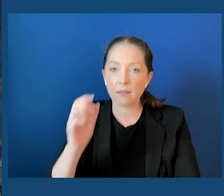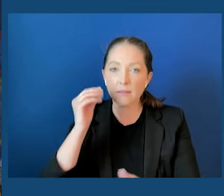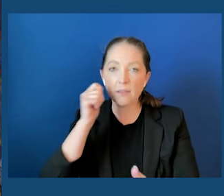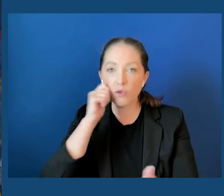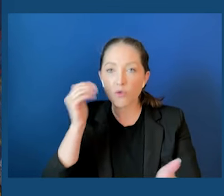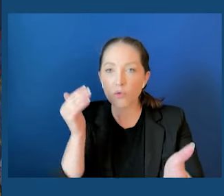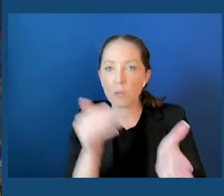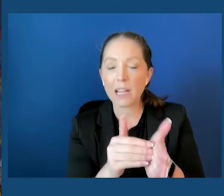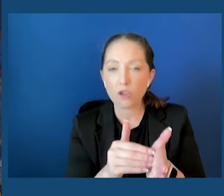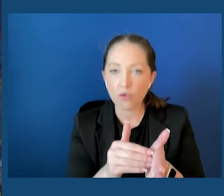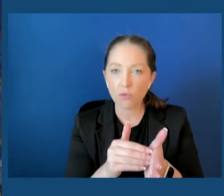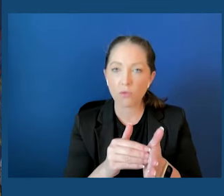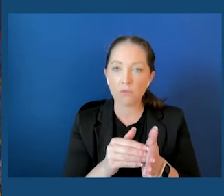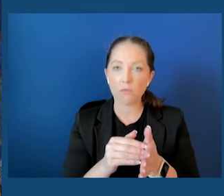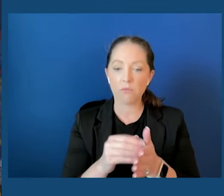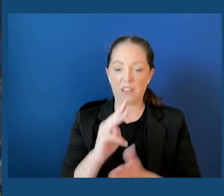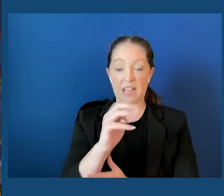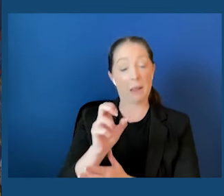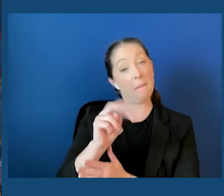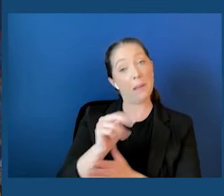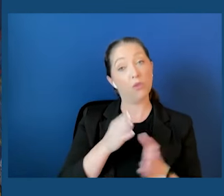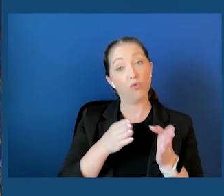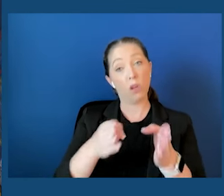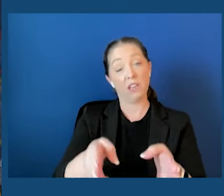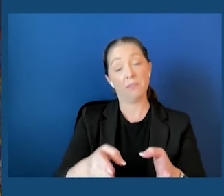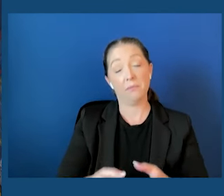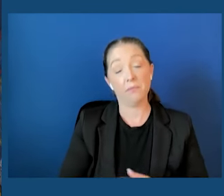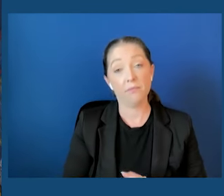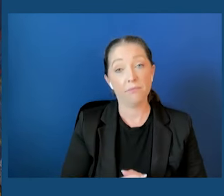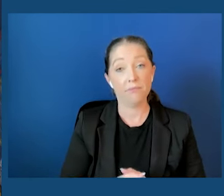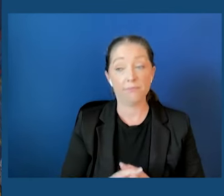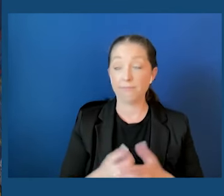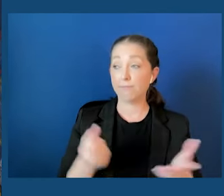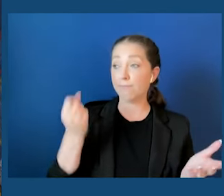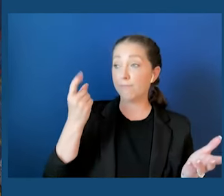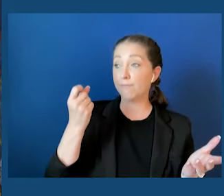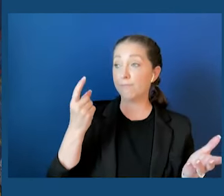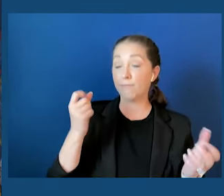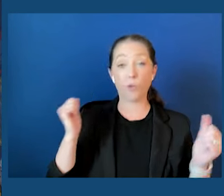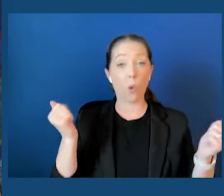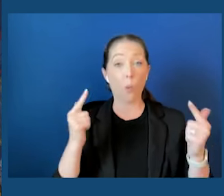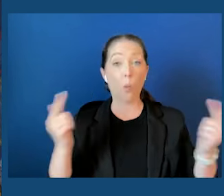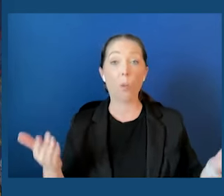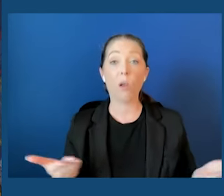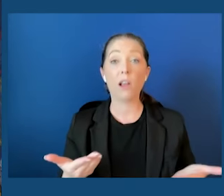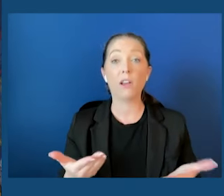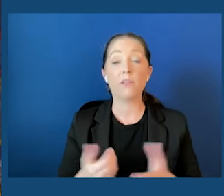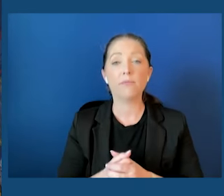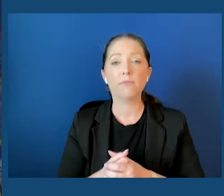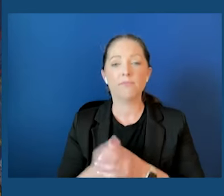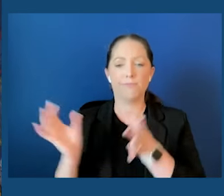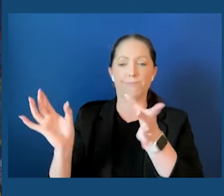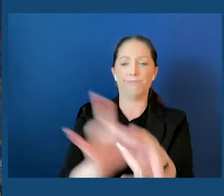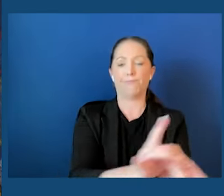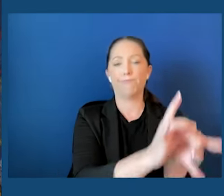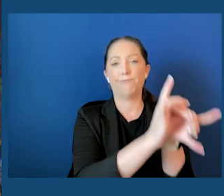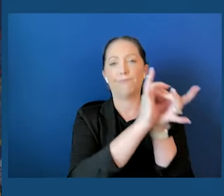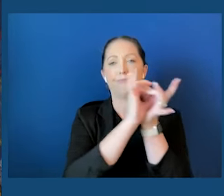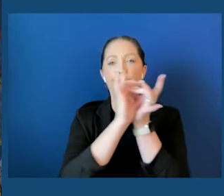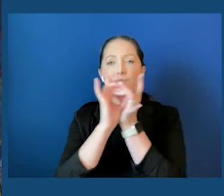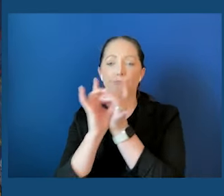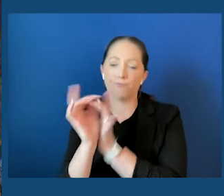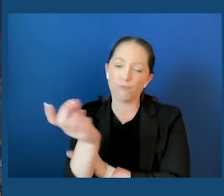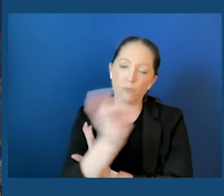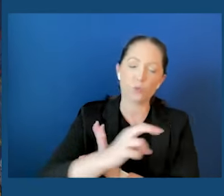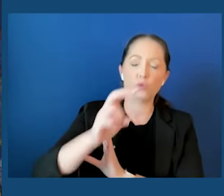Main Street. And yet, here we are. In this moment, bound together on this journey of collective grief that